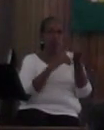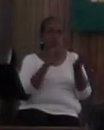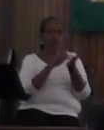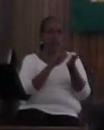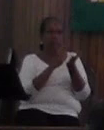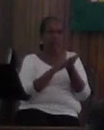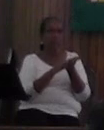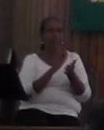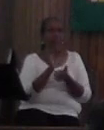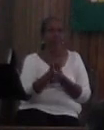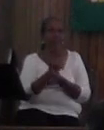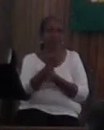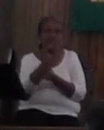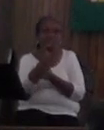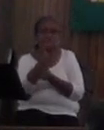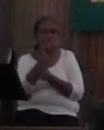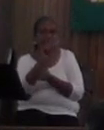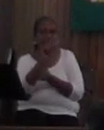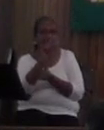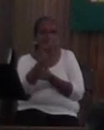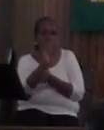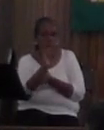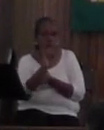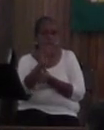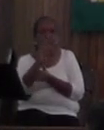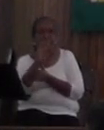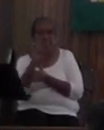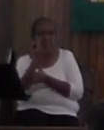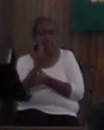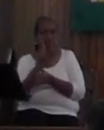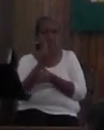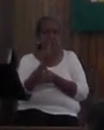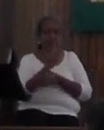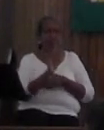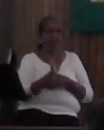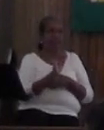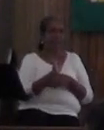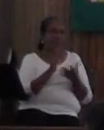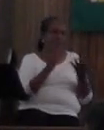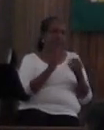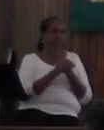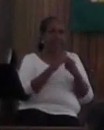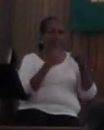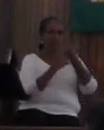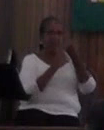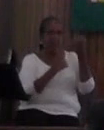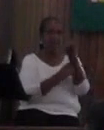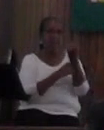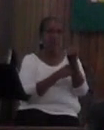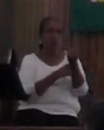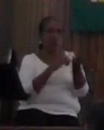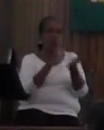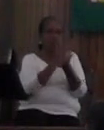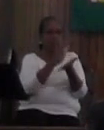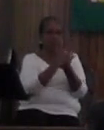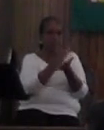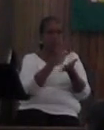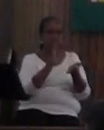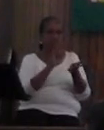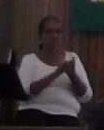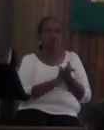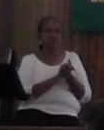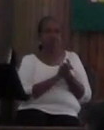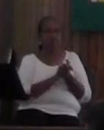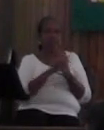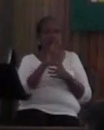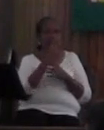deed. A foundational document such as a title deed. In the second part of